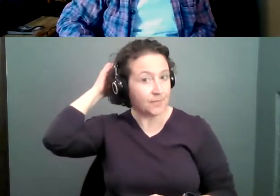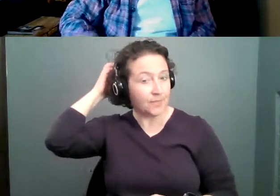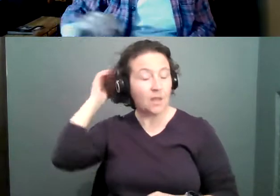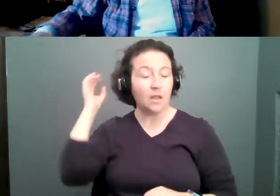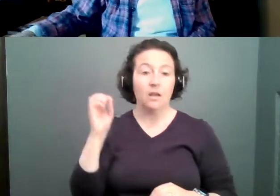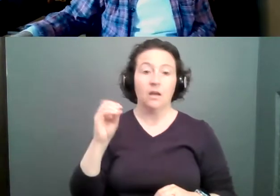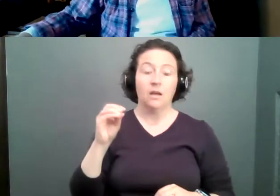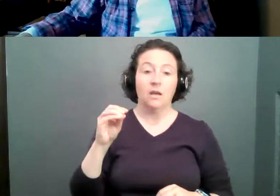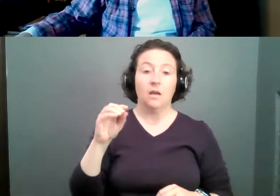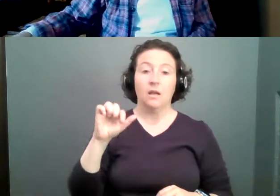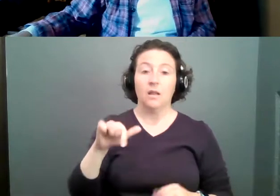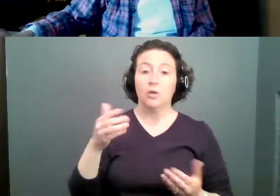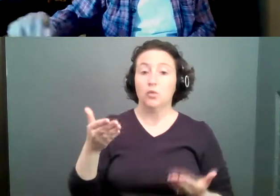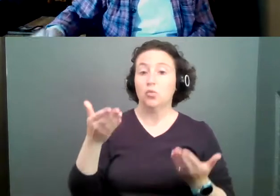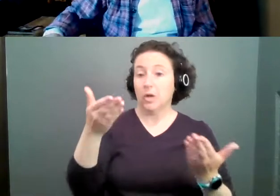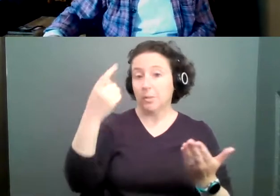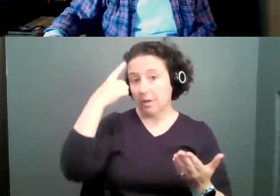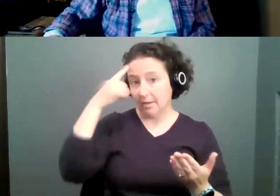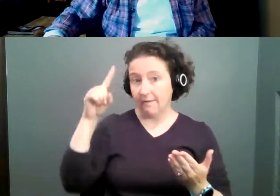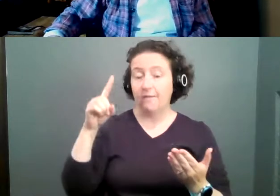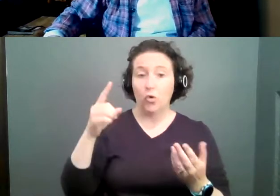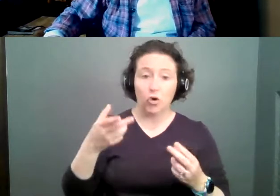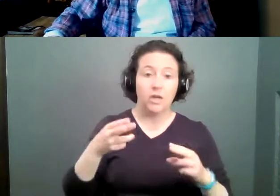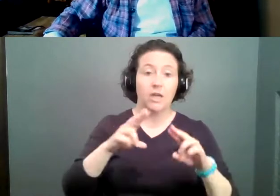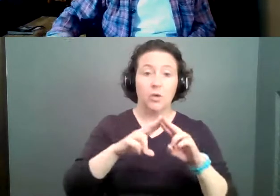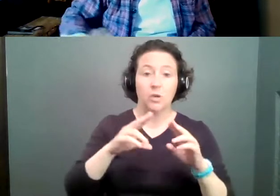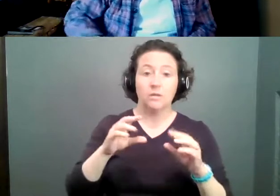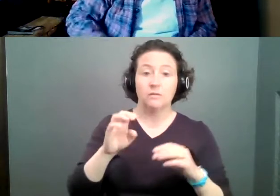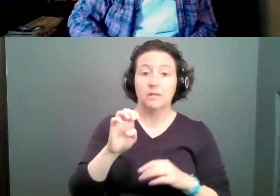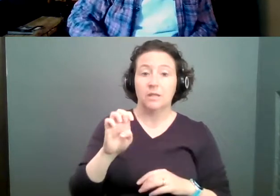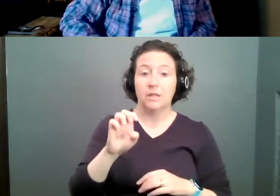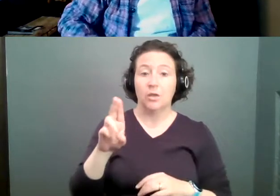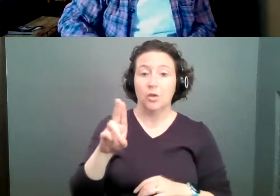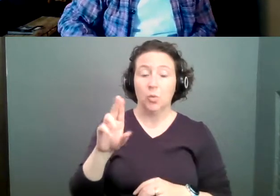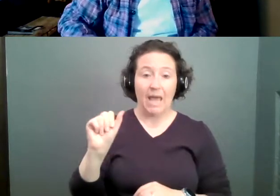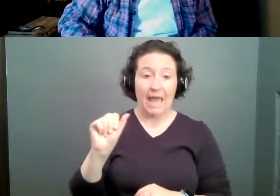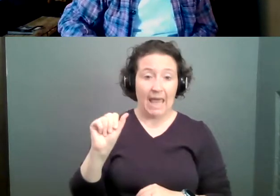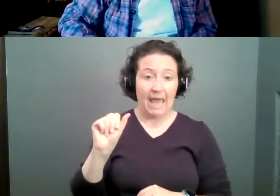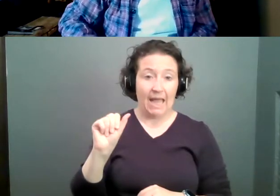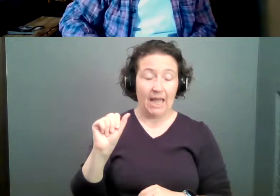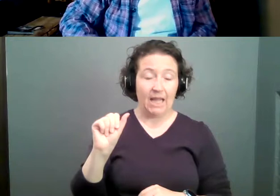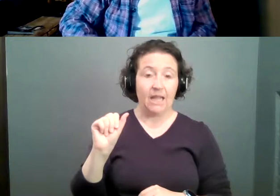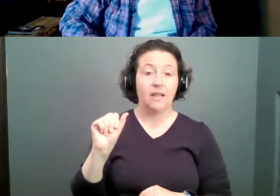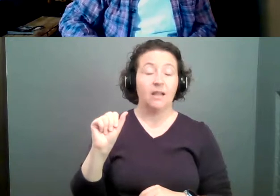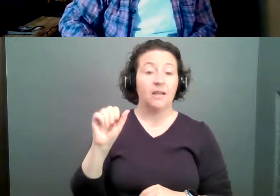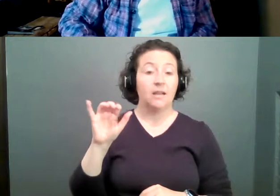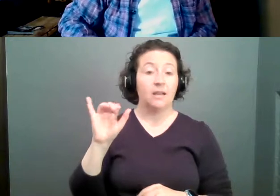This recommendation for expansion of the EUA comes